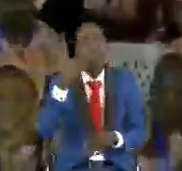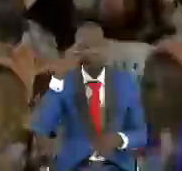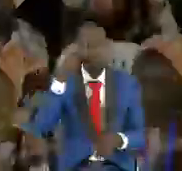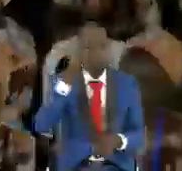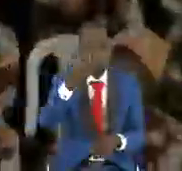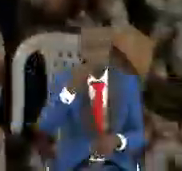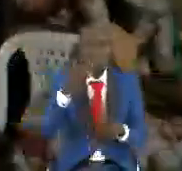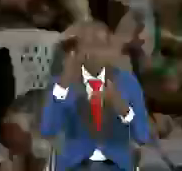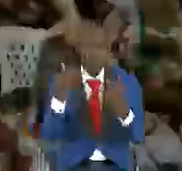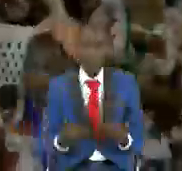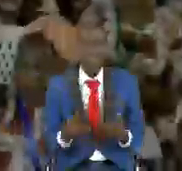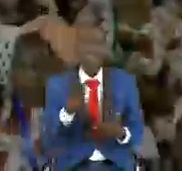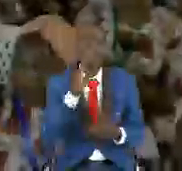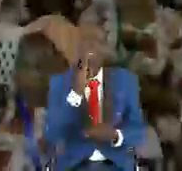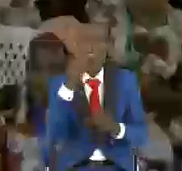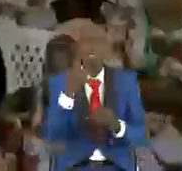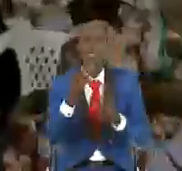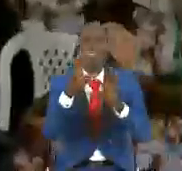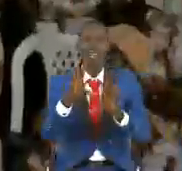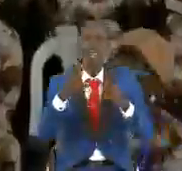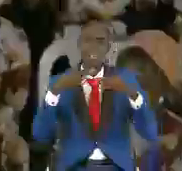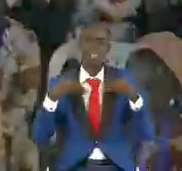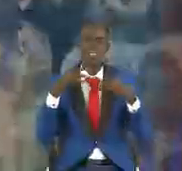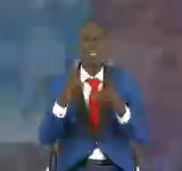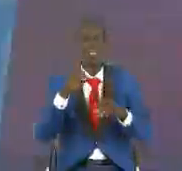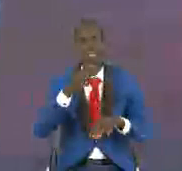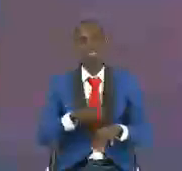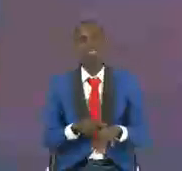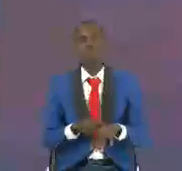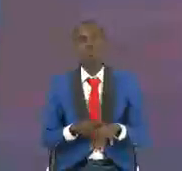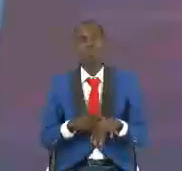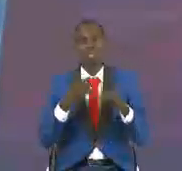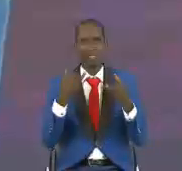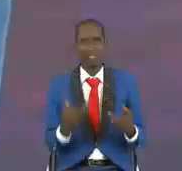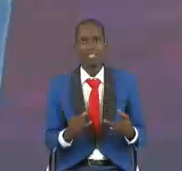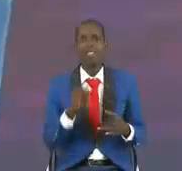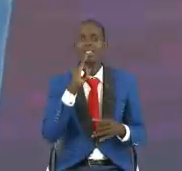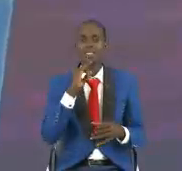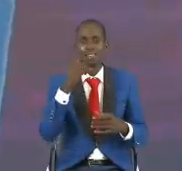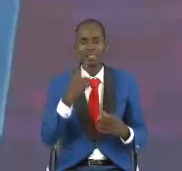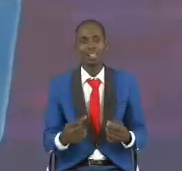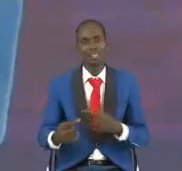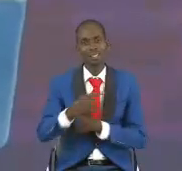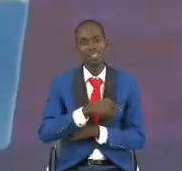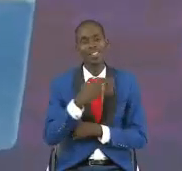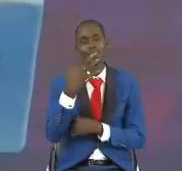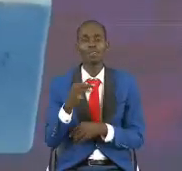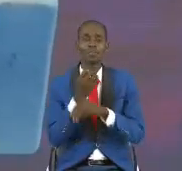is the accepted time. Now is the day of